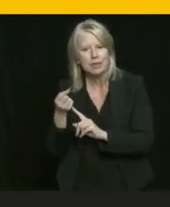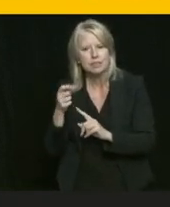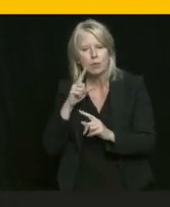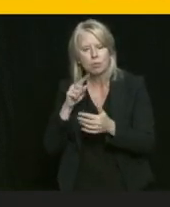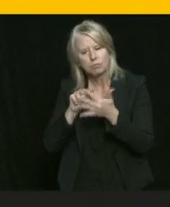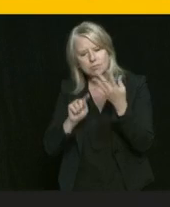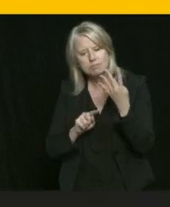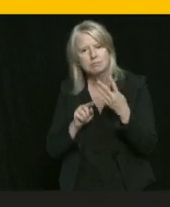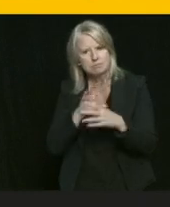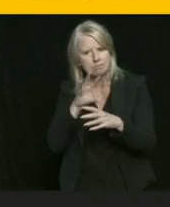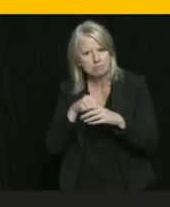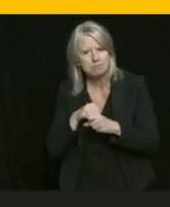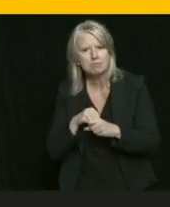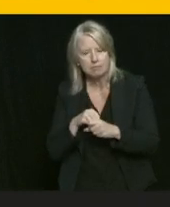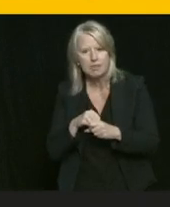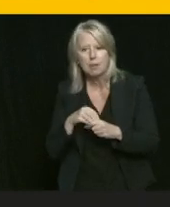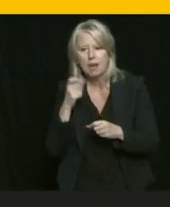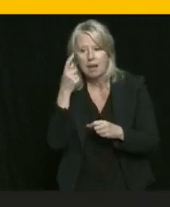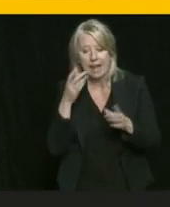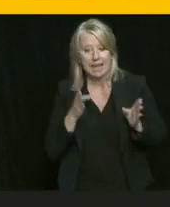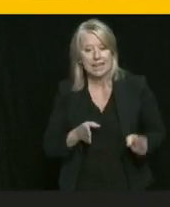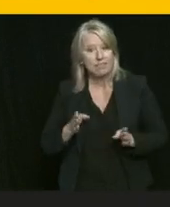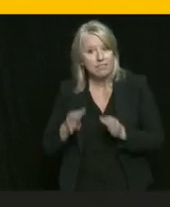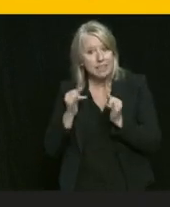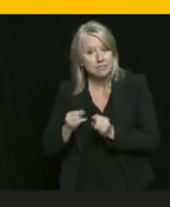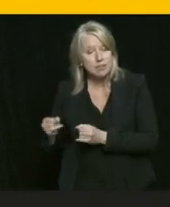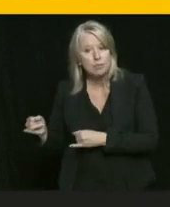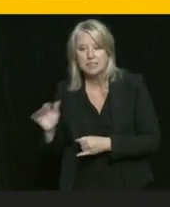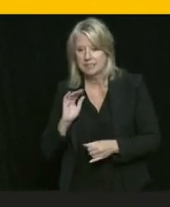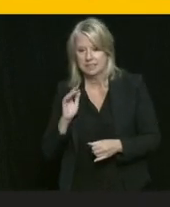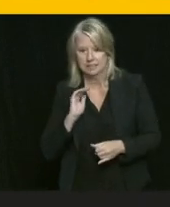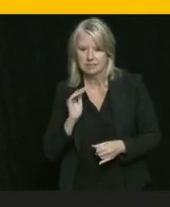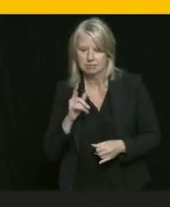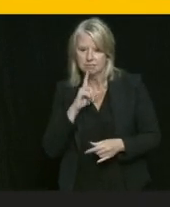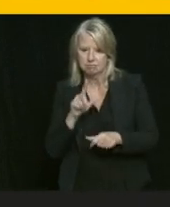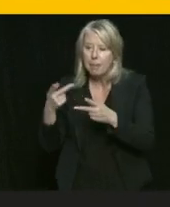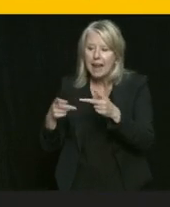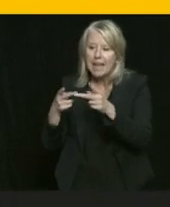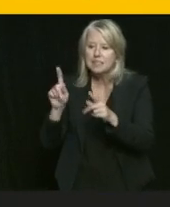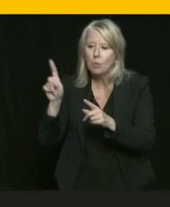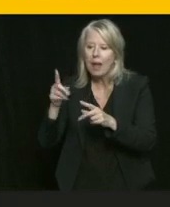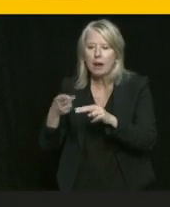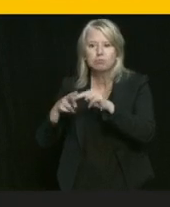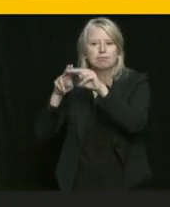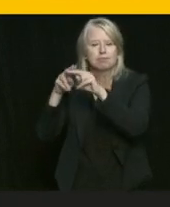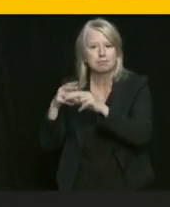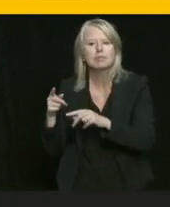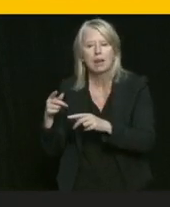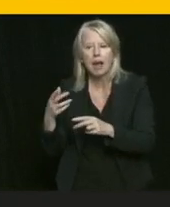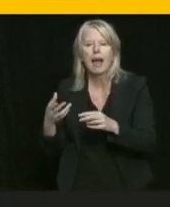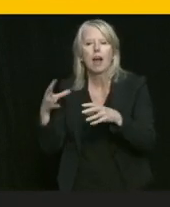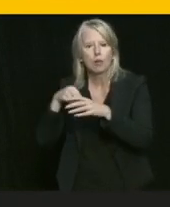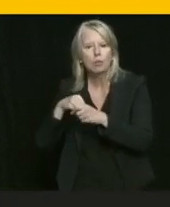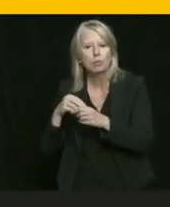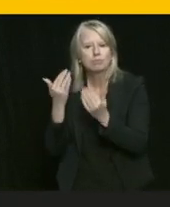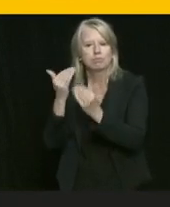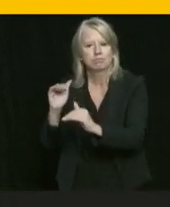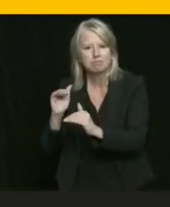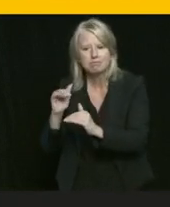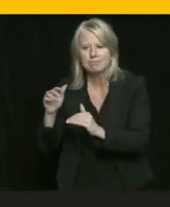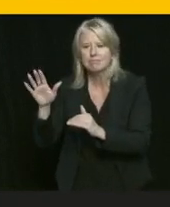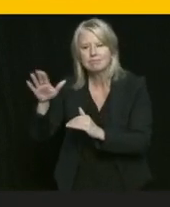But for individuals, I think on a practical basis is to keep to your restriction in certain